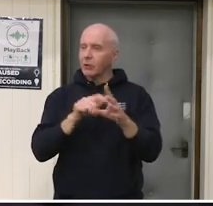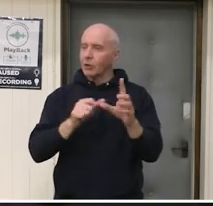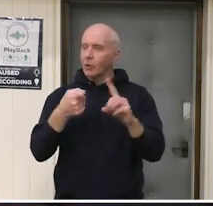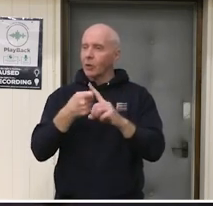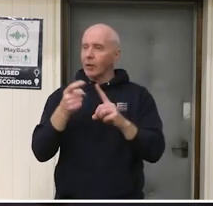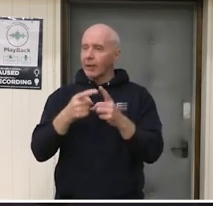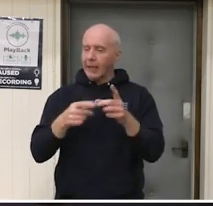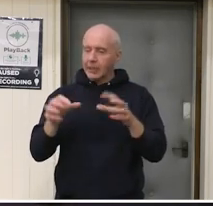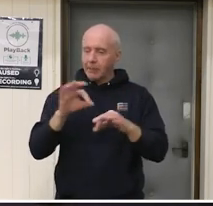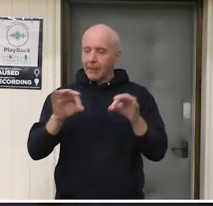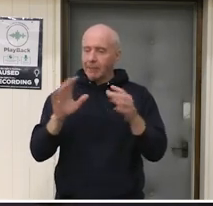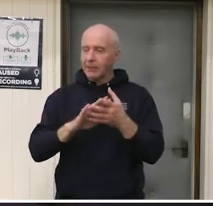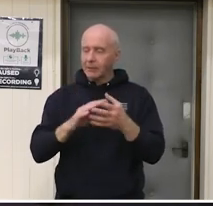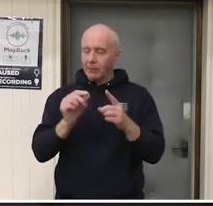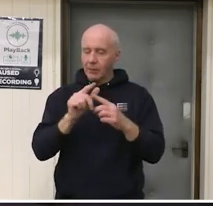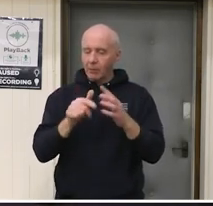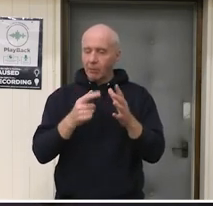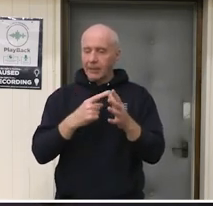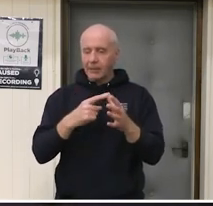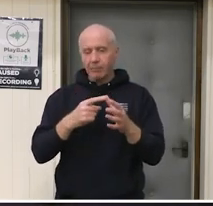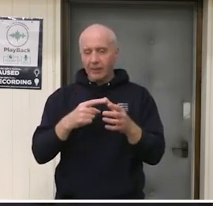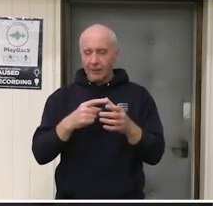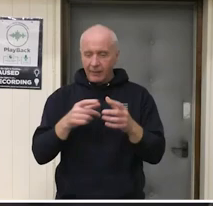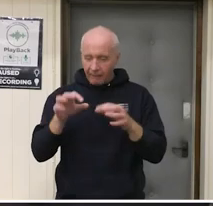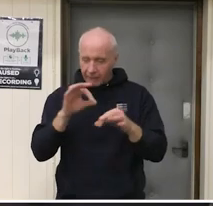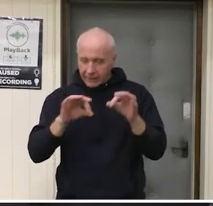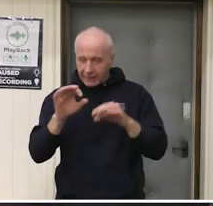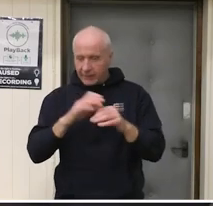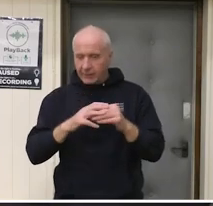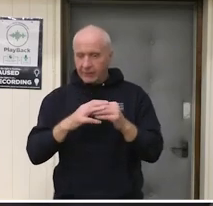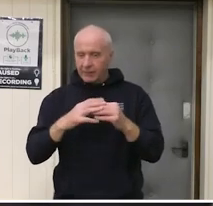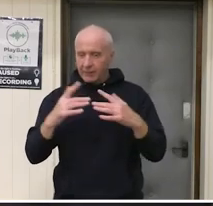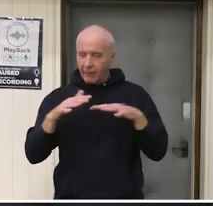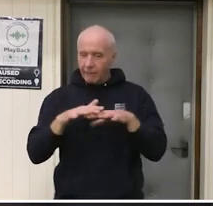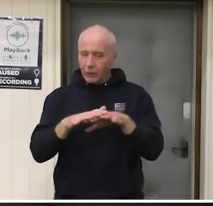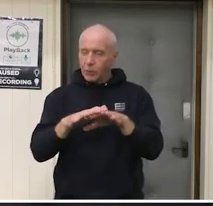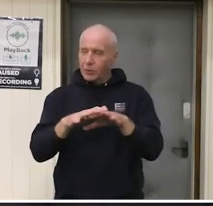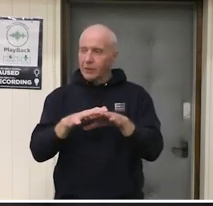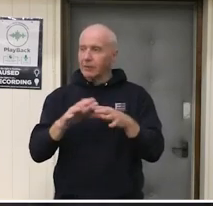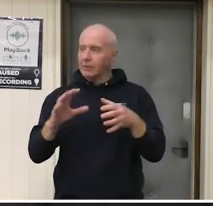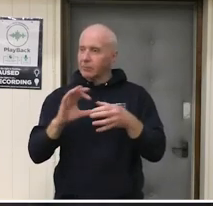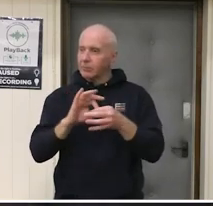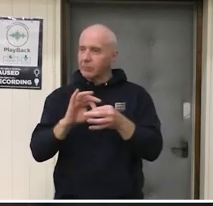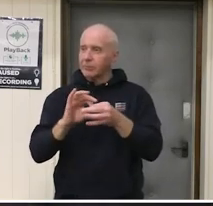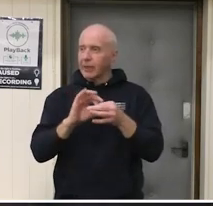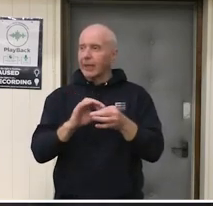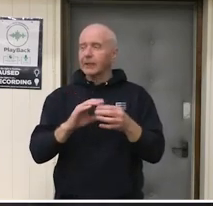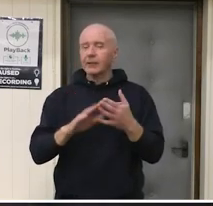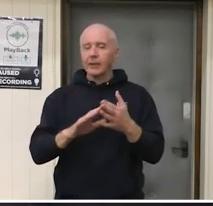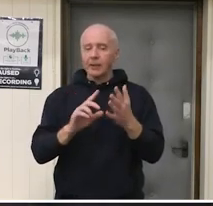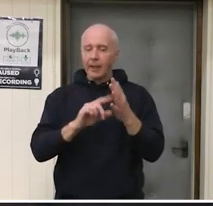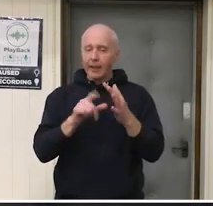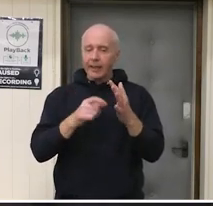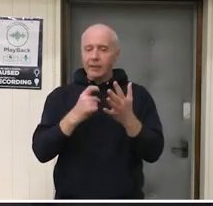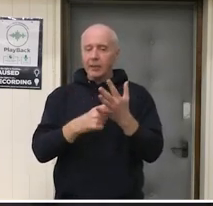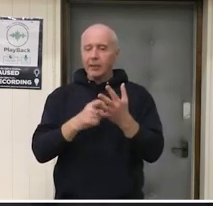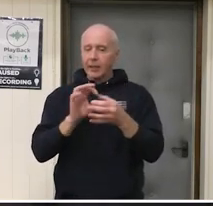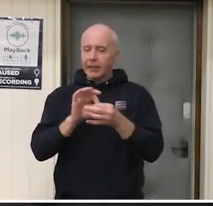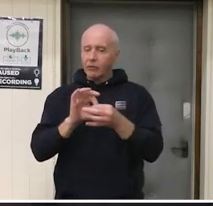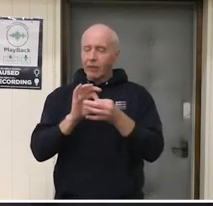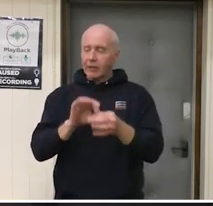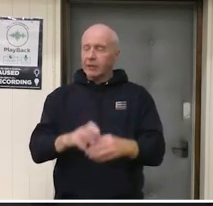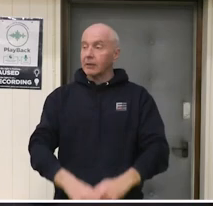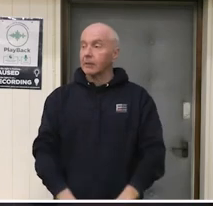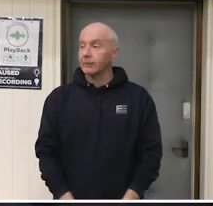with expertise in inertial fusion energy and intense laser plasma interactions. Her